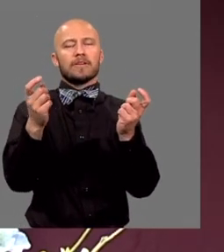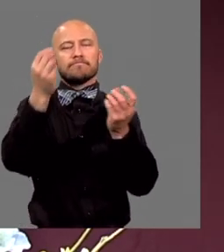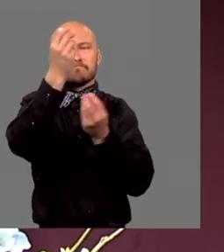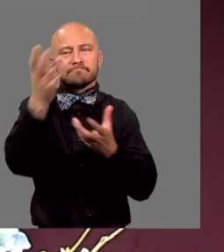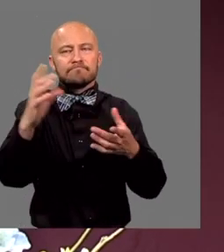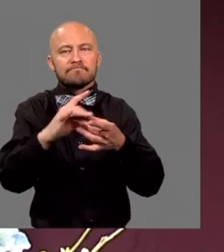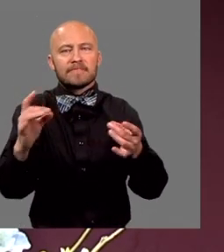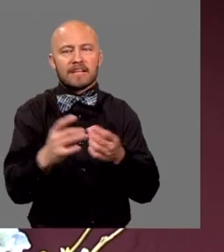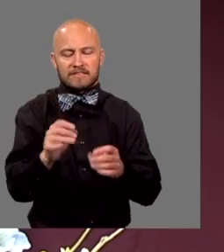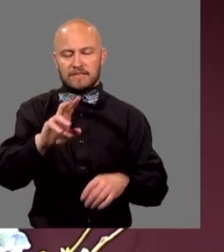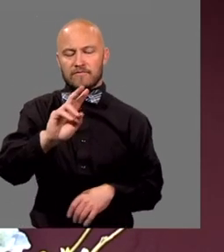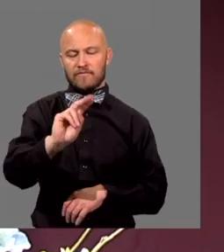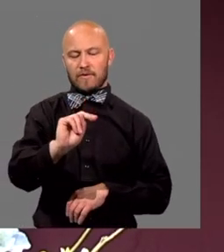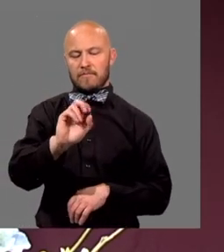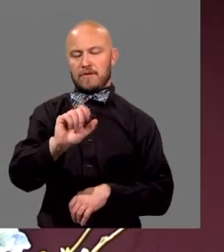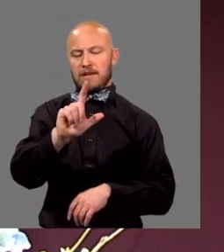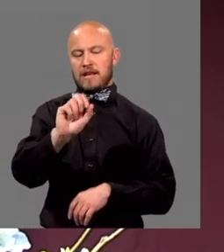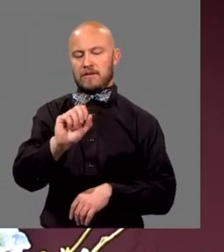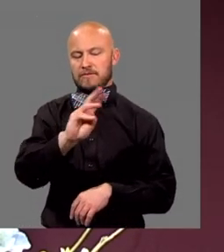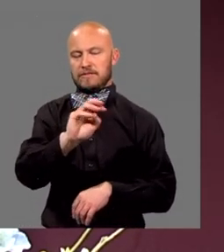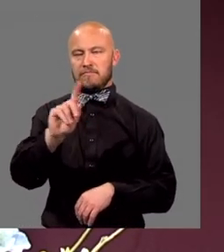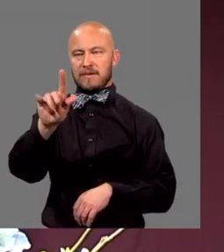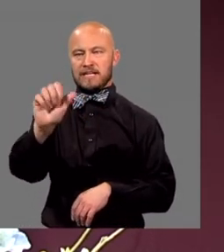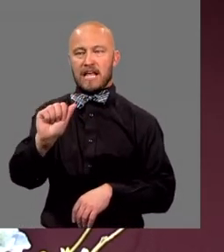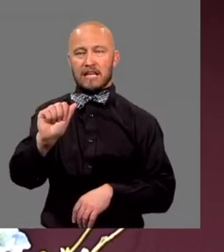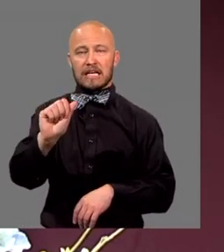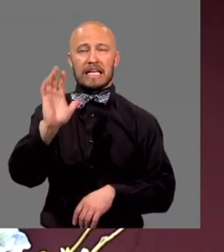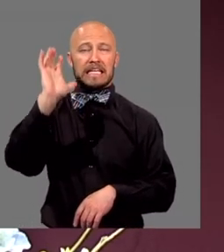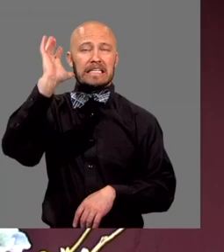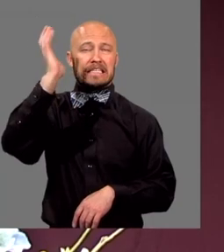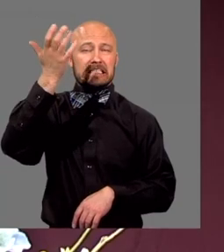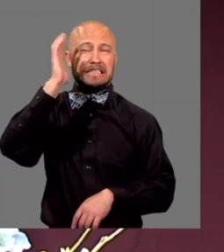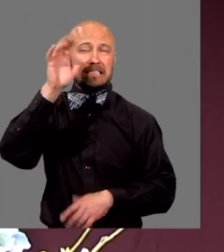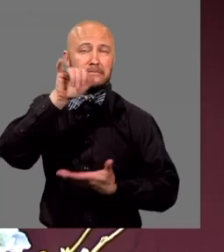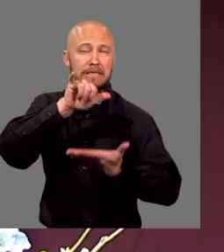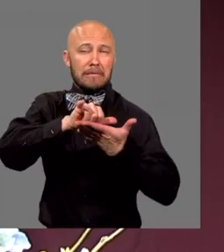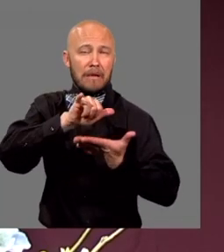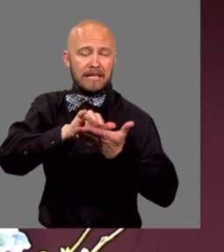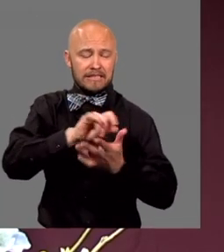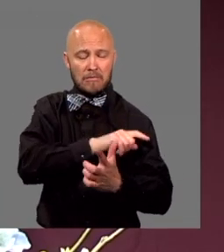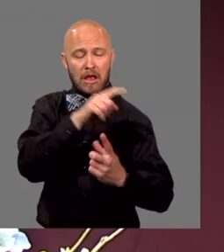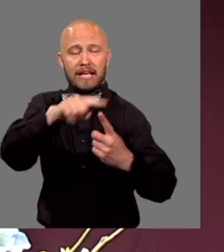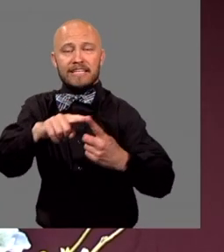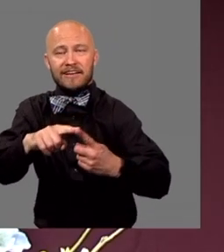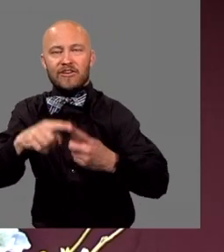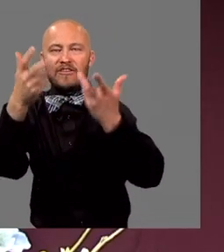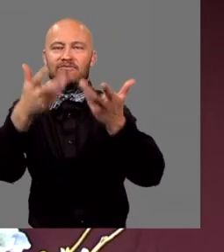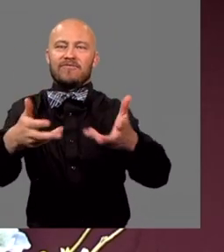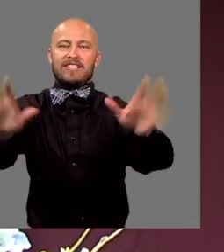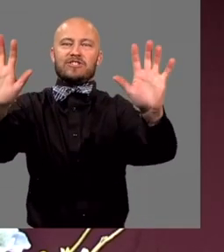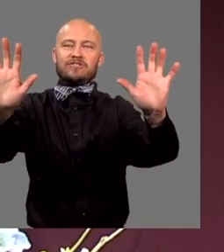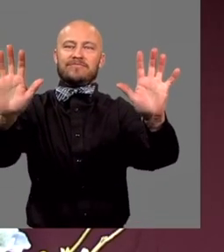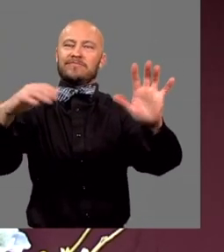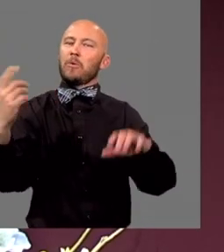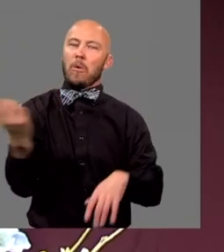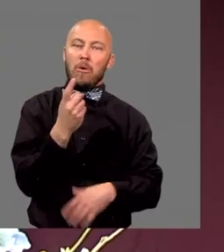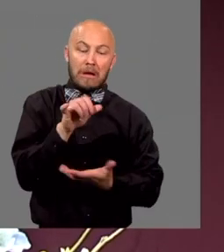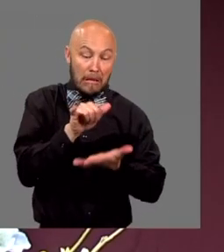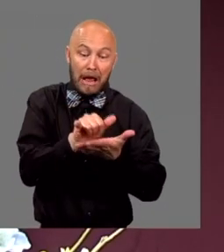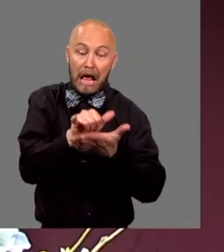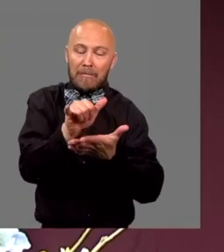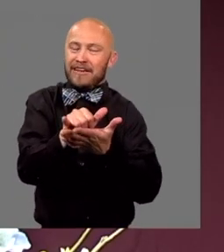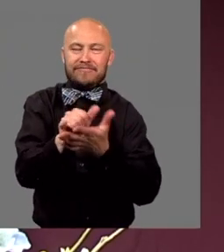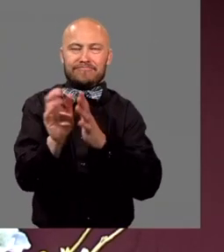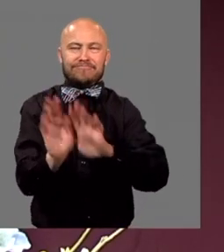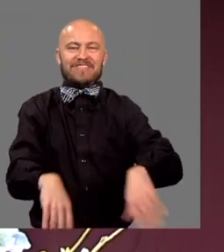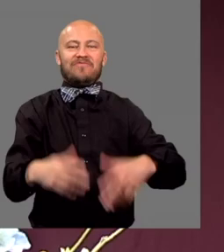message from Nelson Mandela. It always seems impossible until it's done. It always seems impossible until